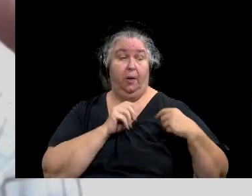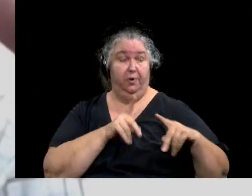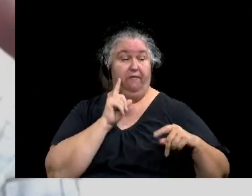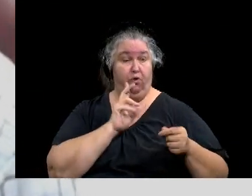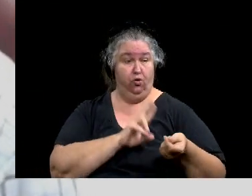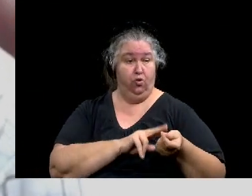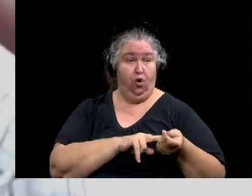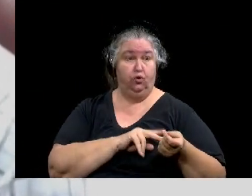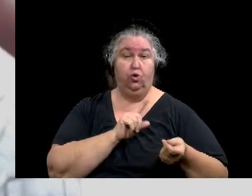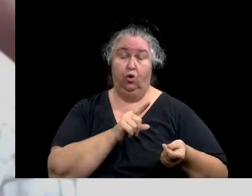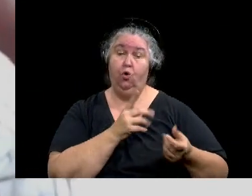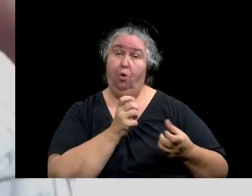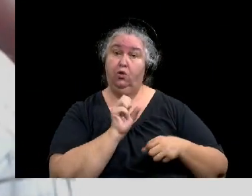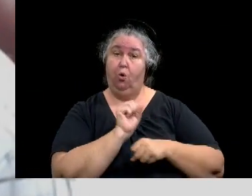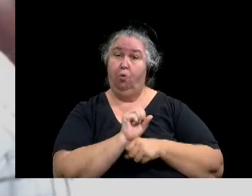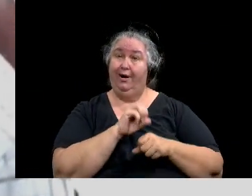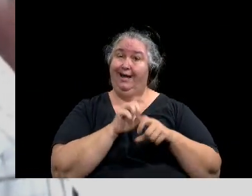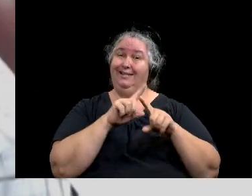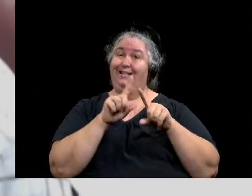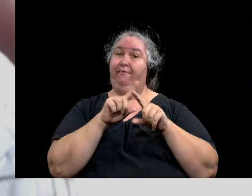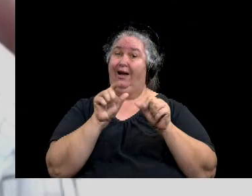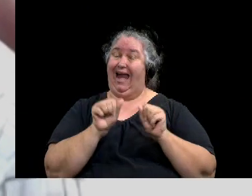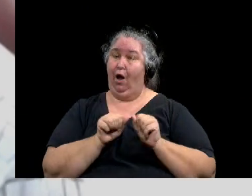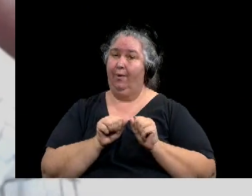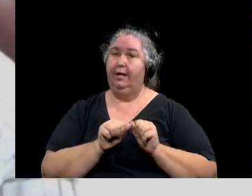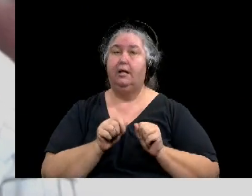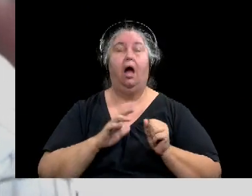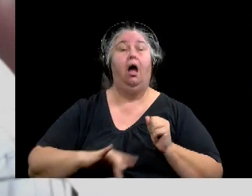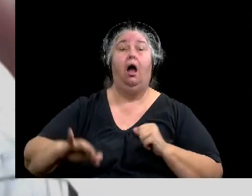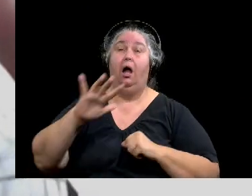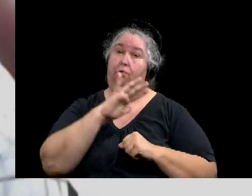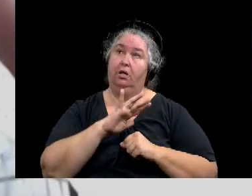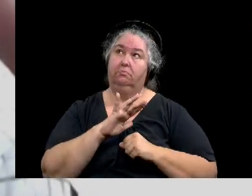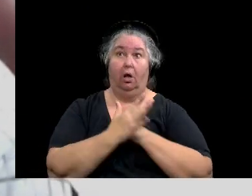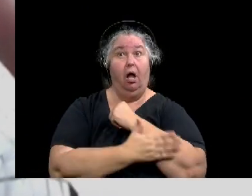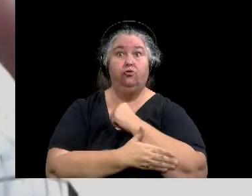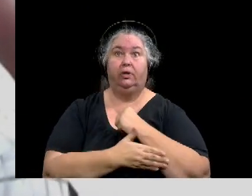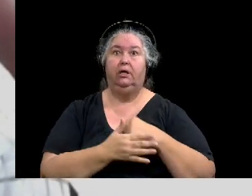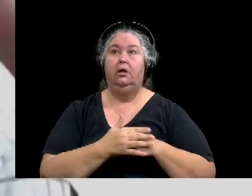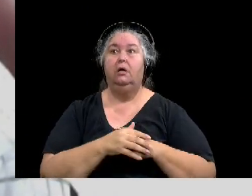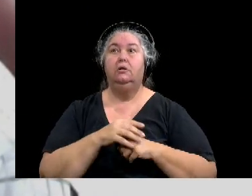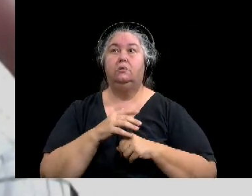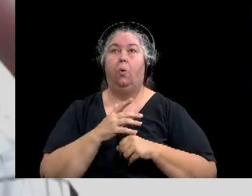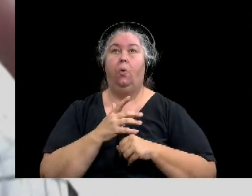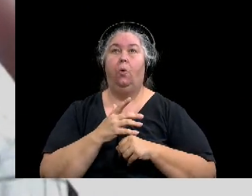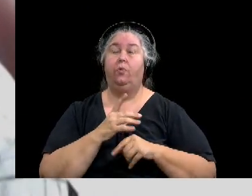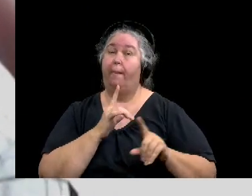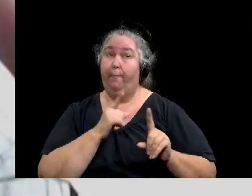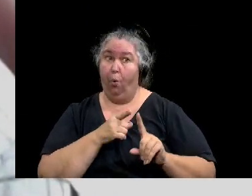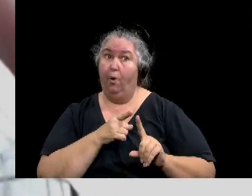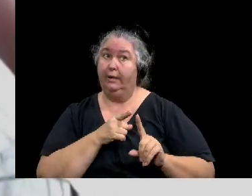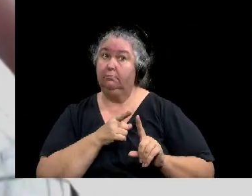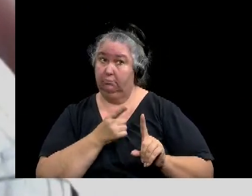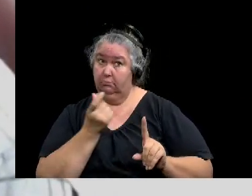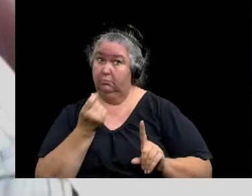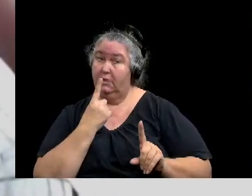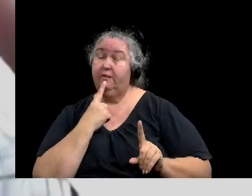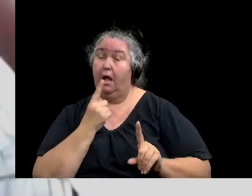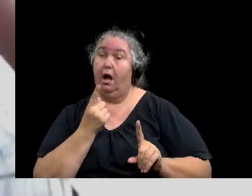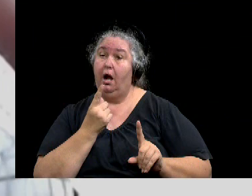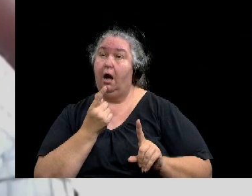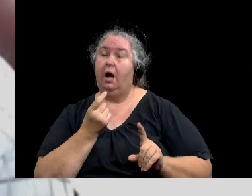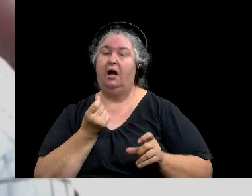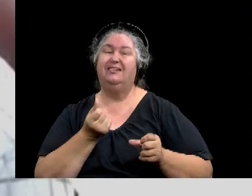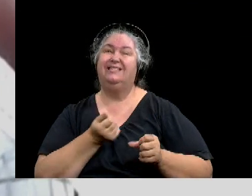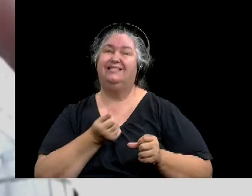who would like to work in different areas across the country. So your point is well taken. There are a number of needs across